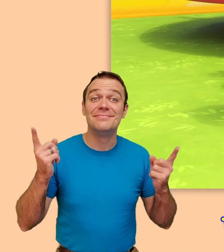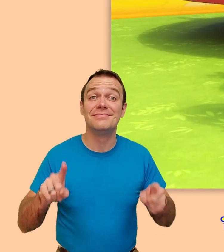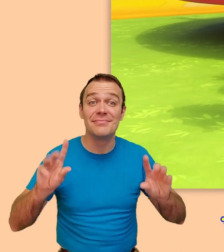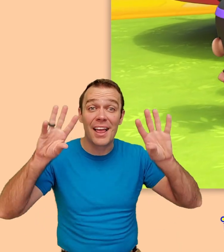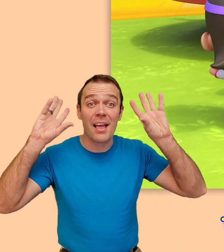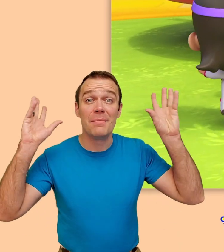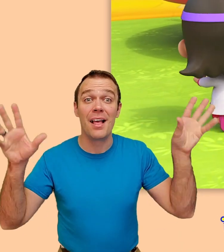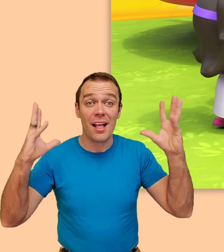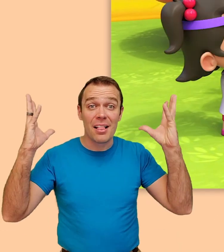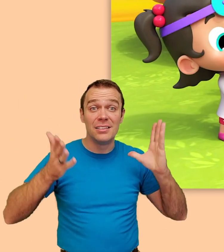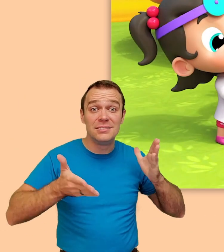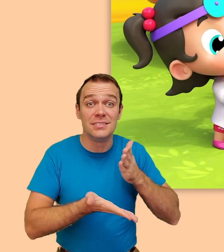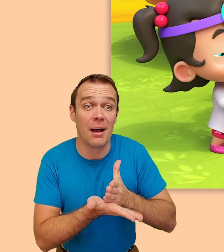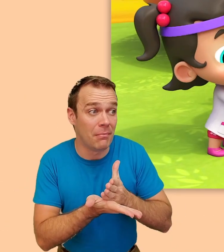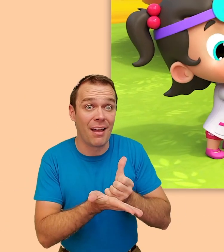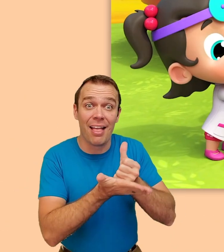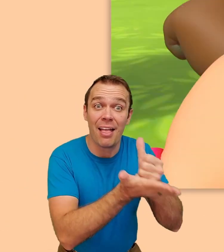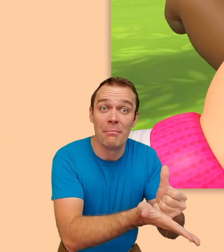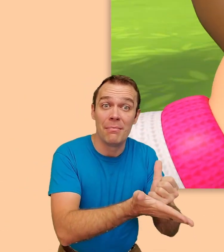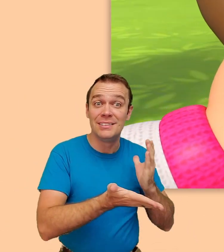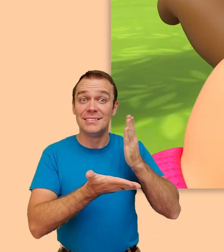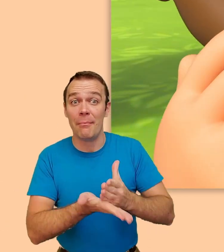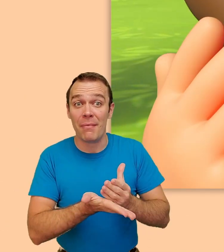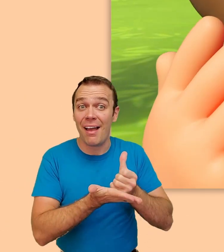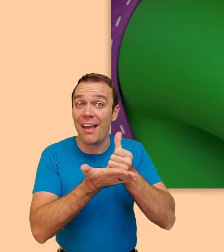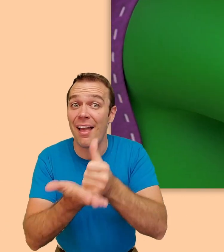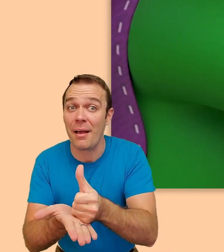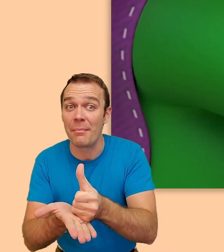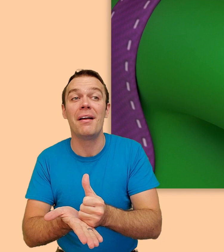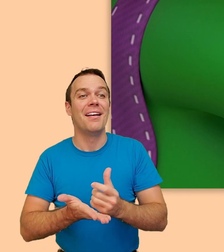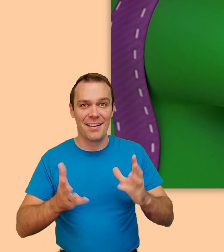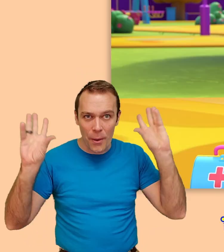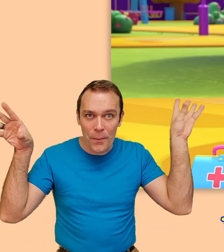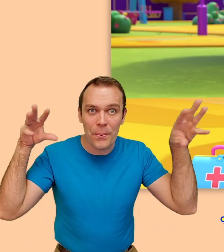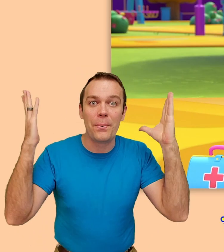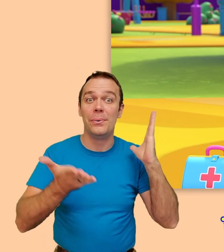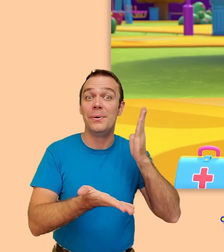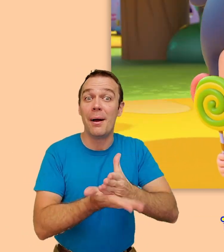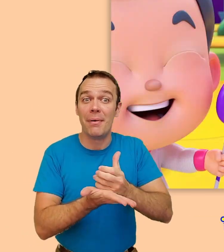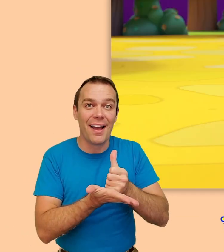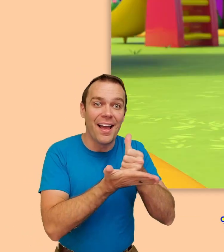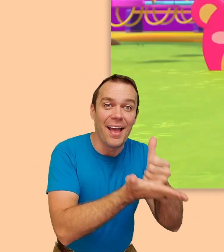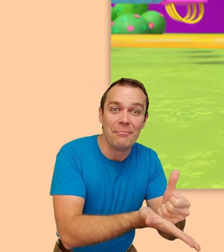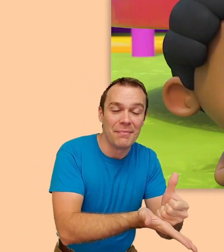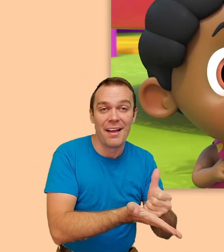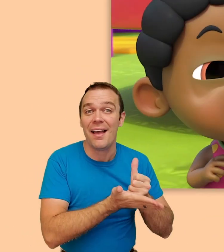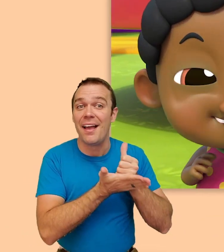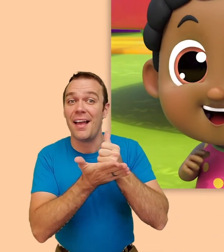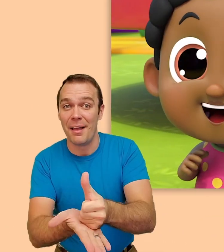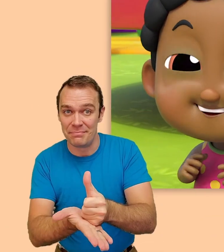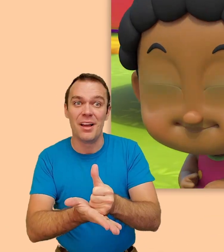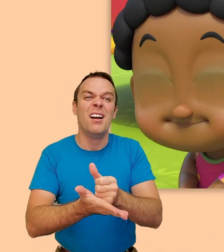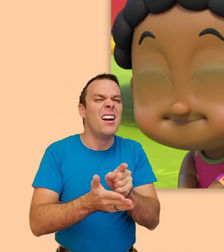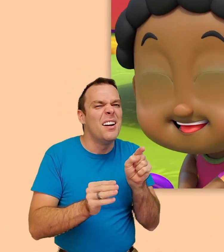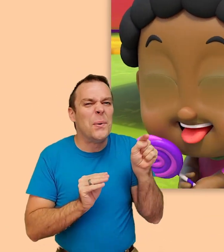The ambulance stops to help a friend, help a friend, help a friend. The ambulance stops to help a